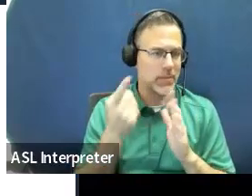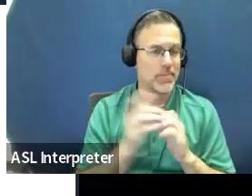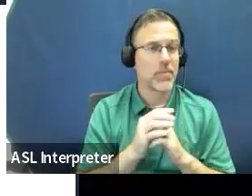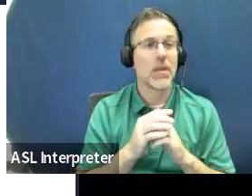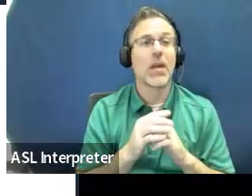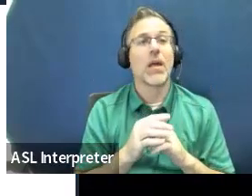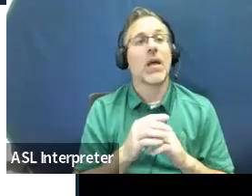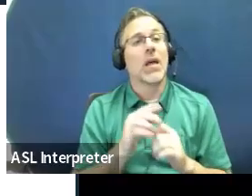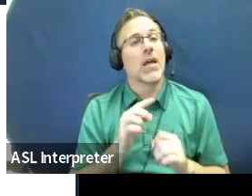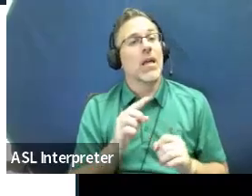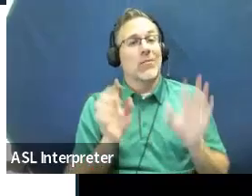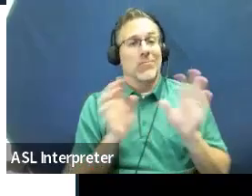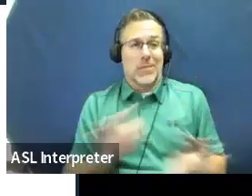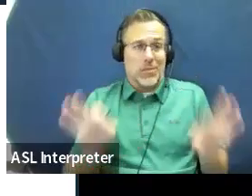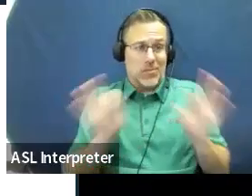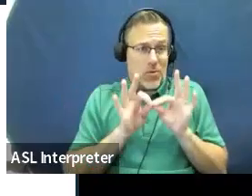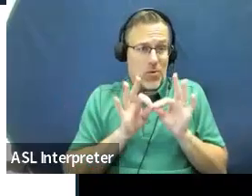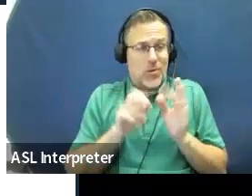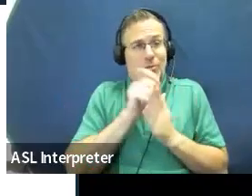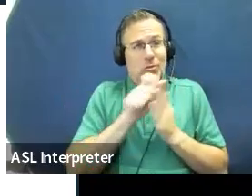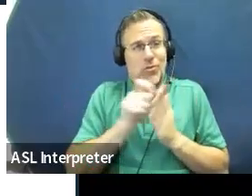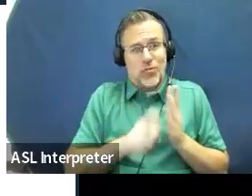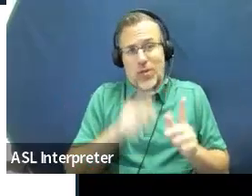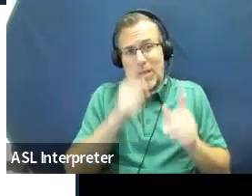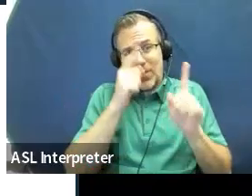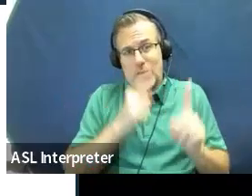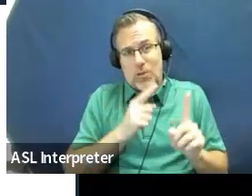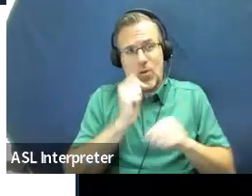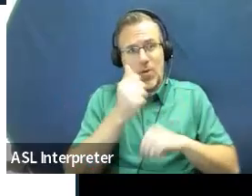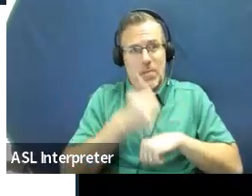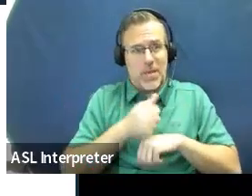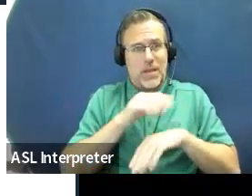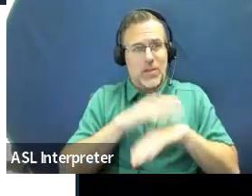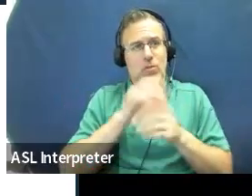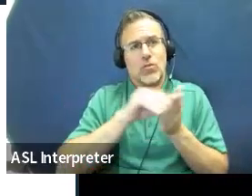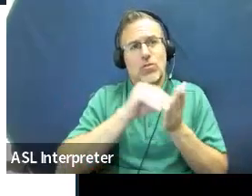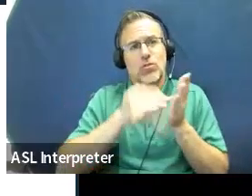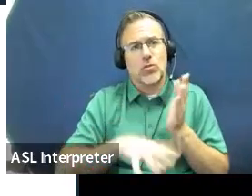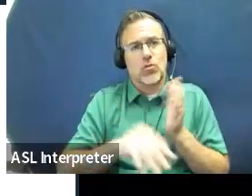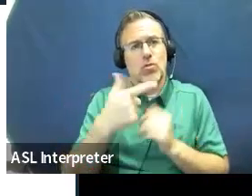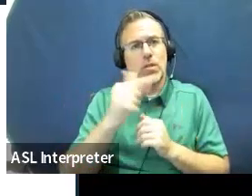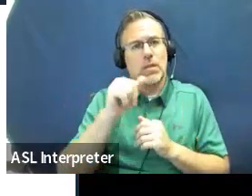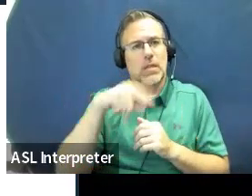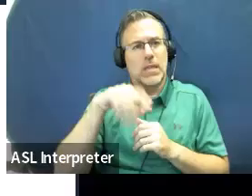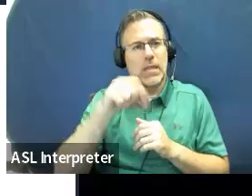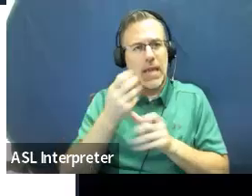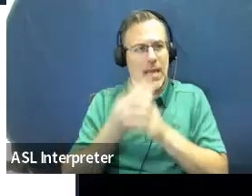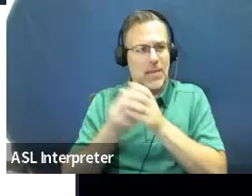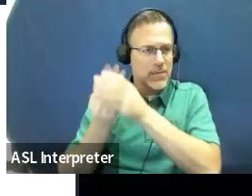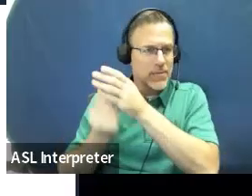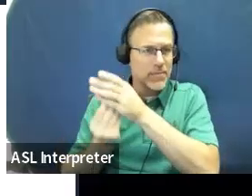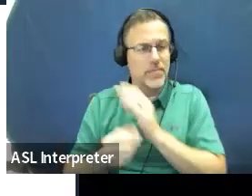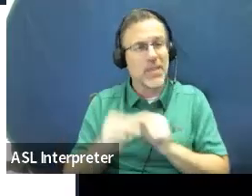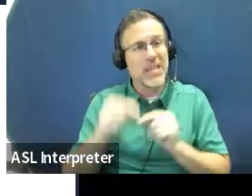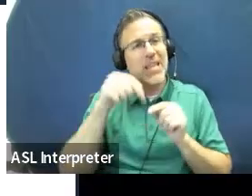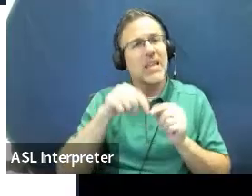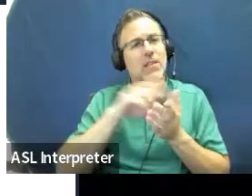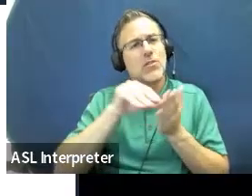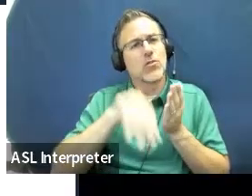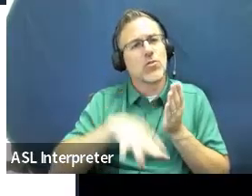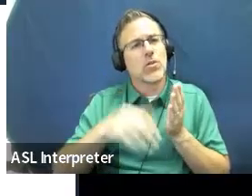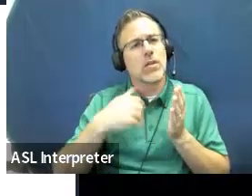to do is write the goal based on those students' gaps. So this student has a gap